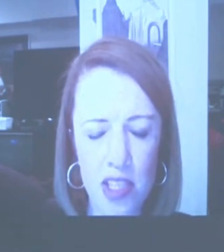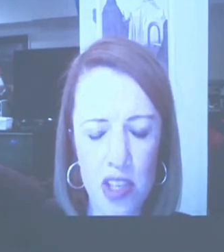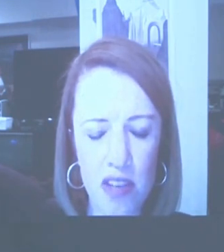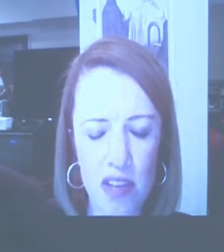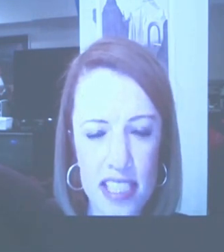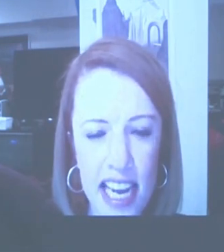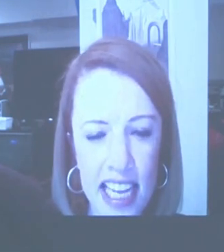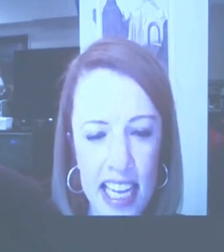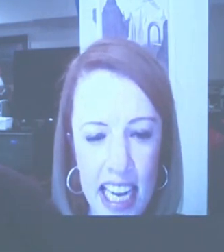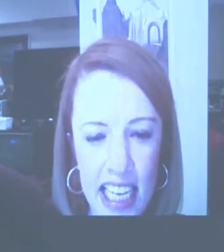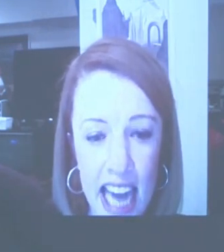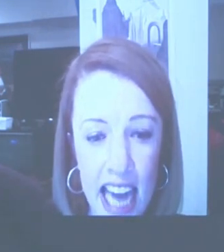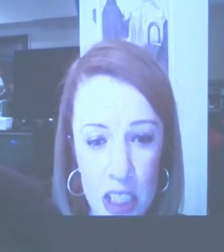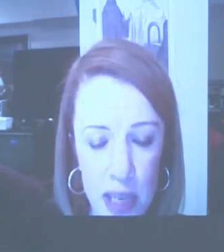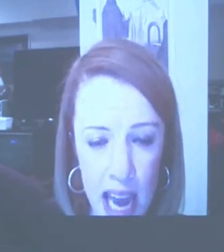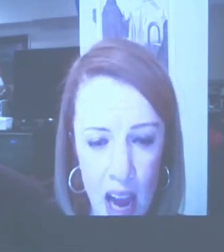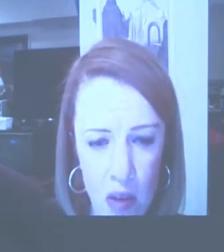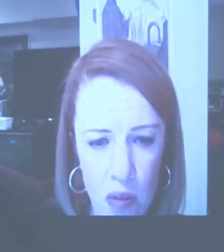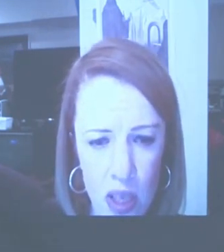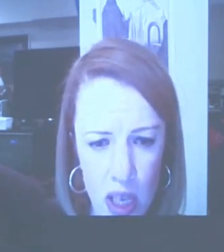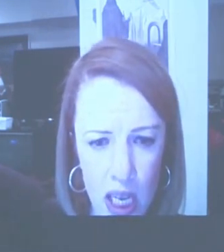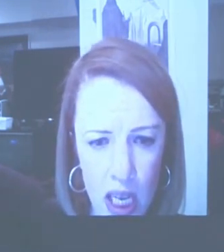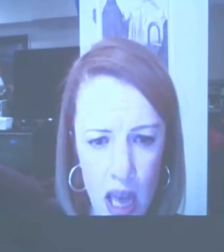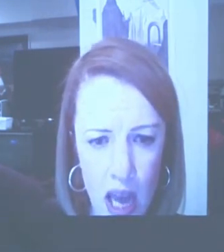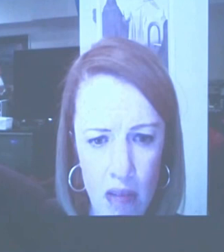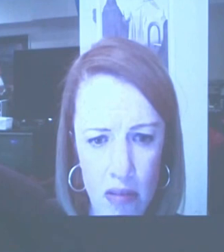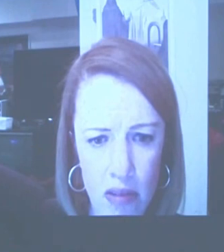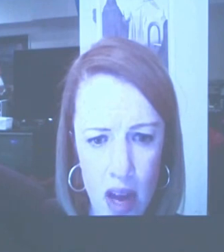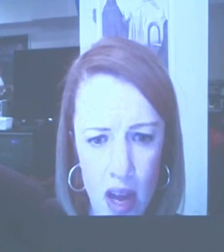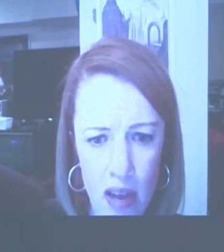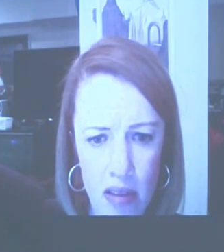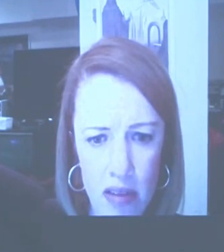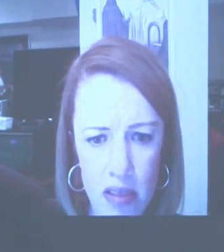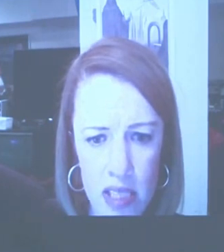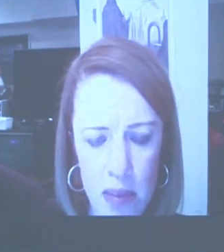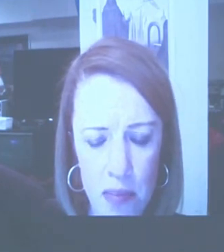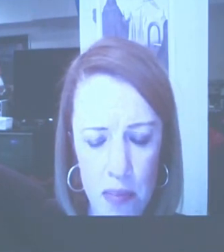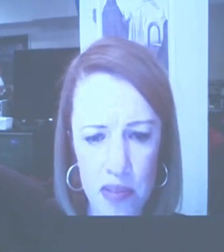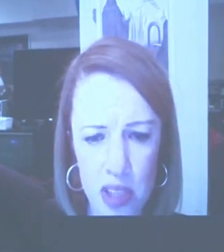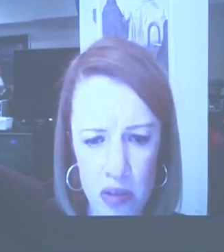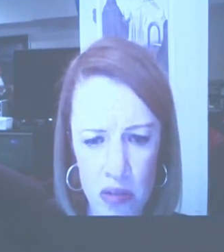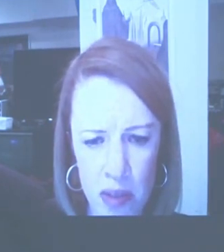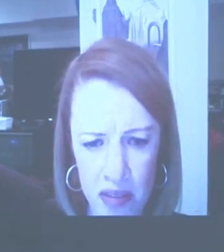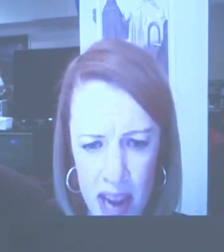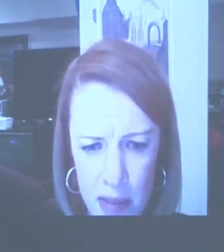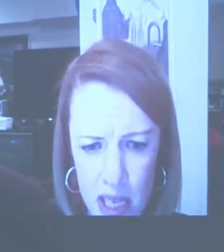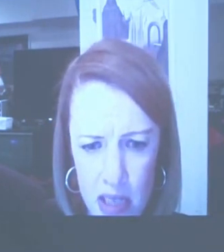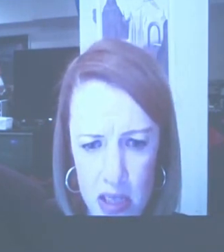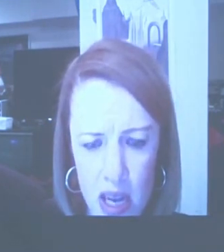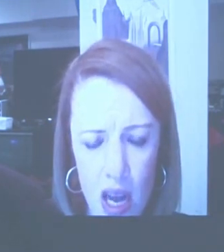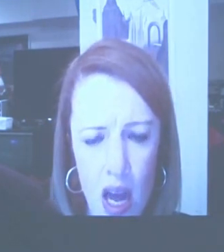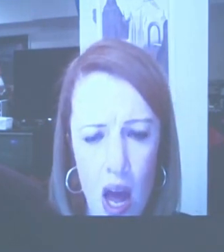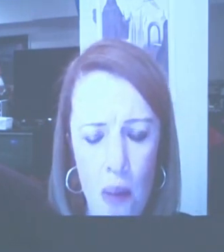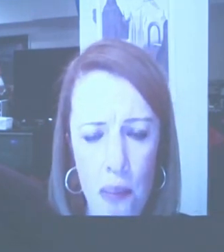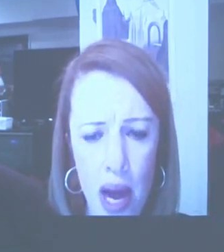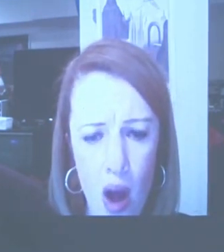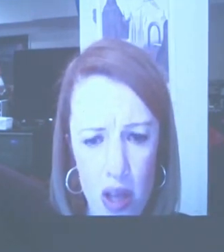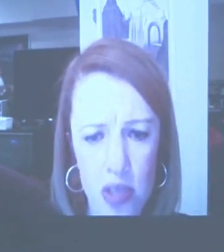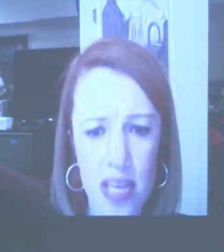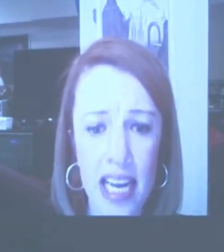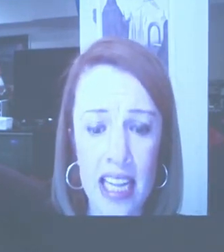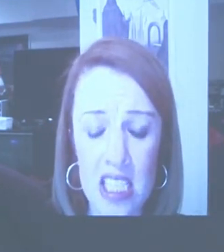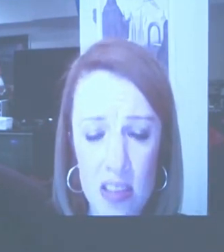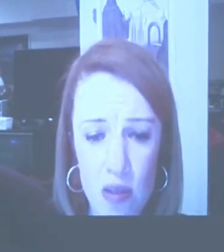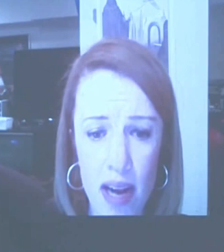family services taking the ADA into account when looking at the separation of children from their families, but